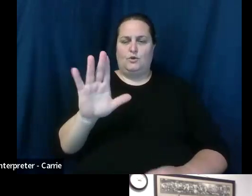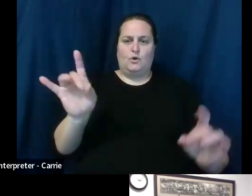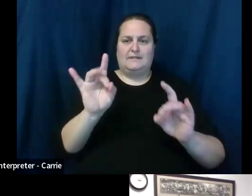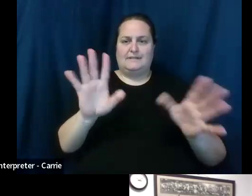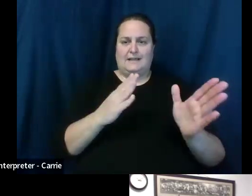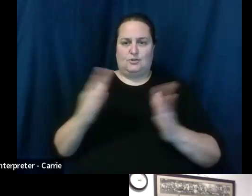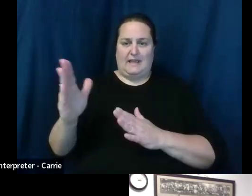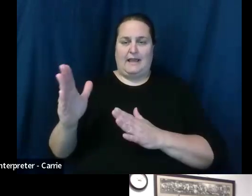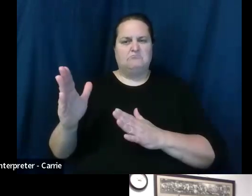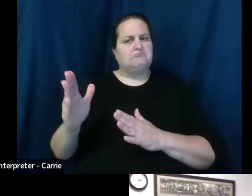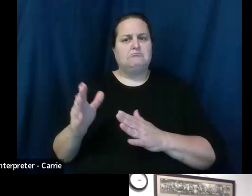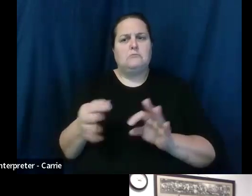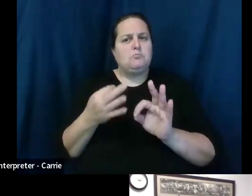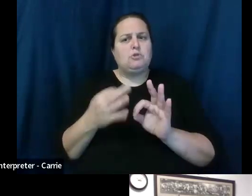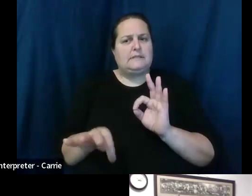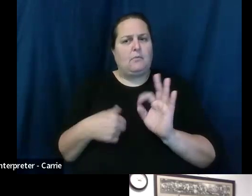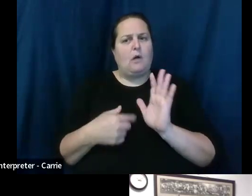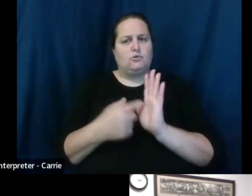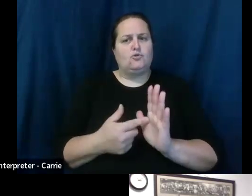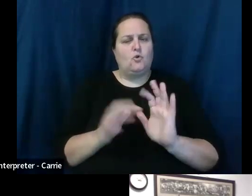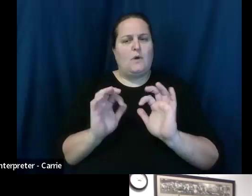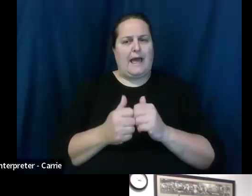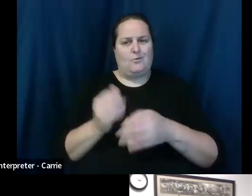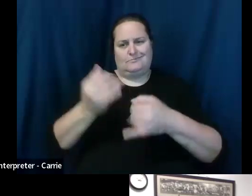at the end of this webinar.